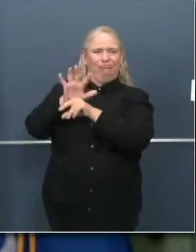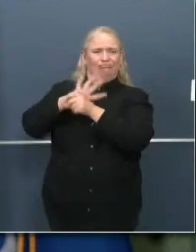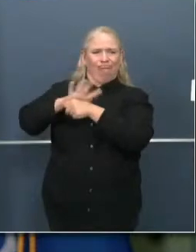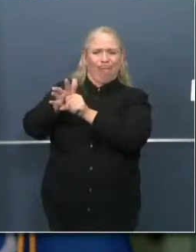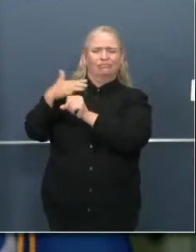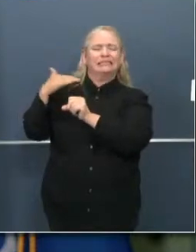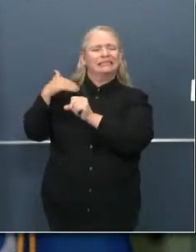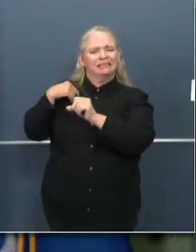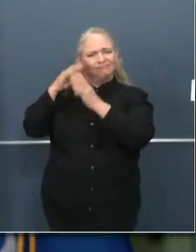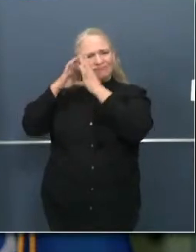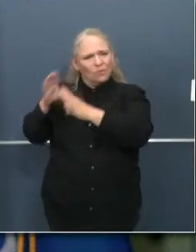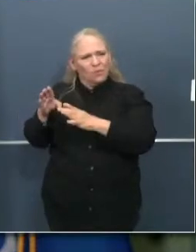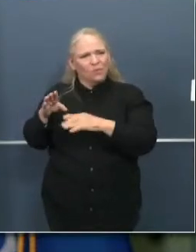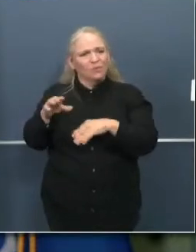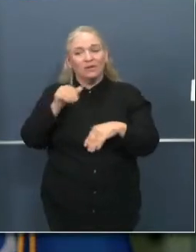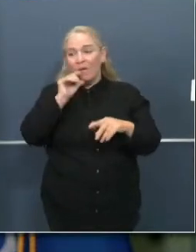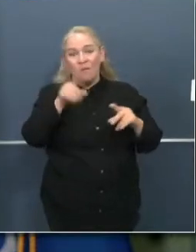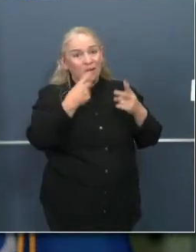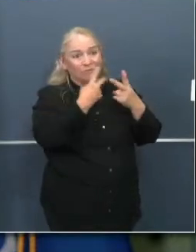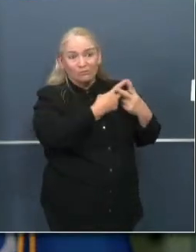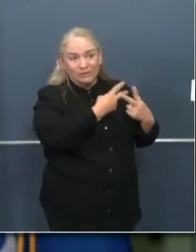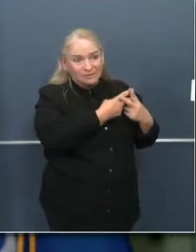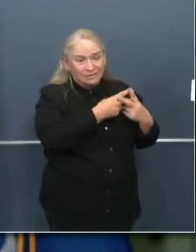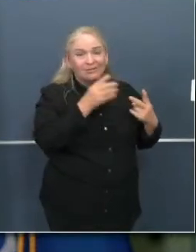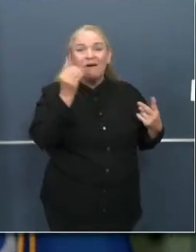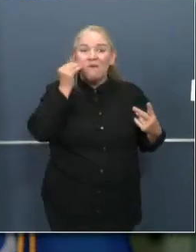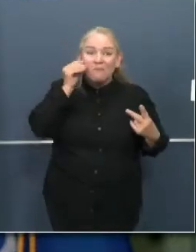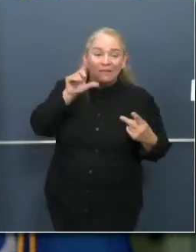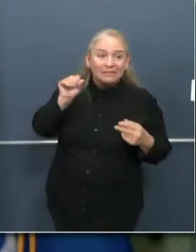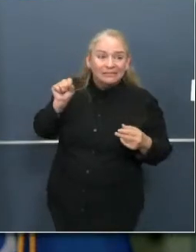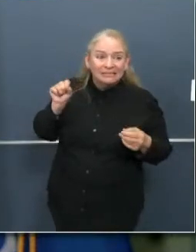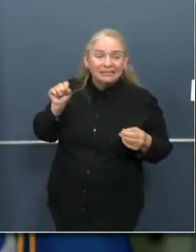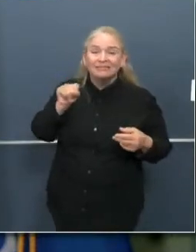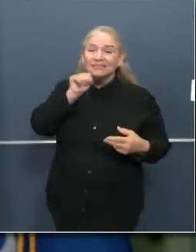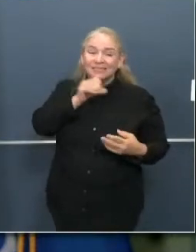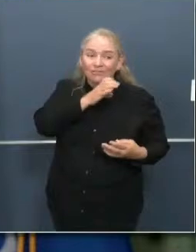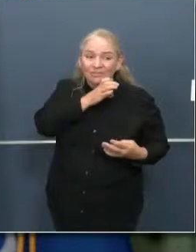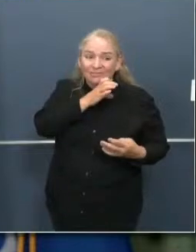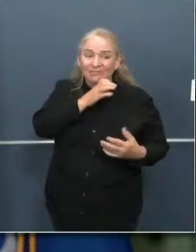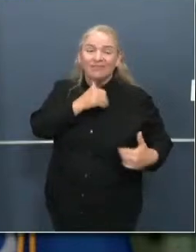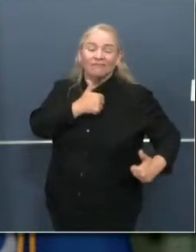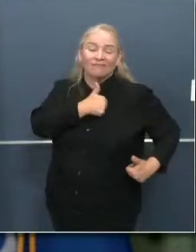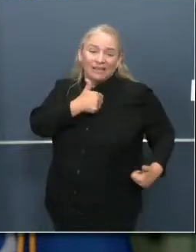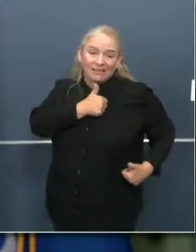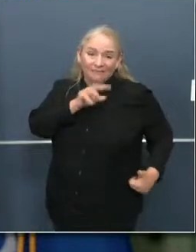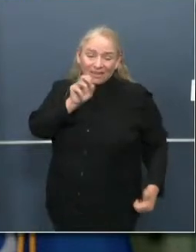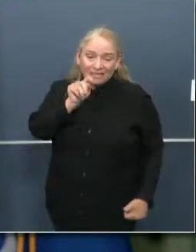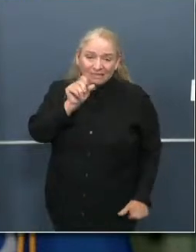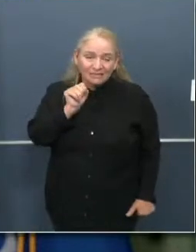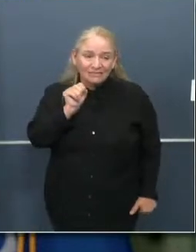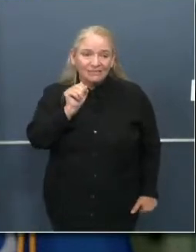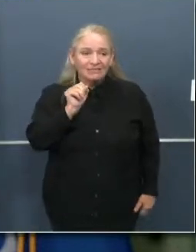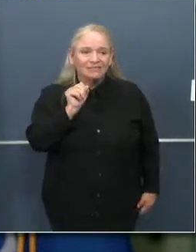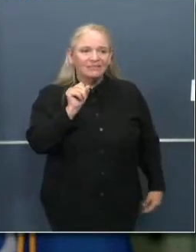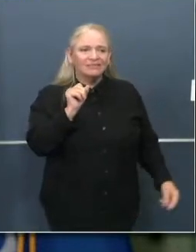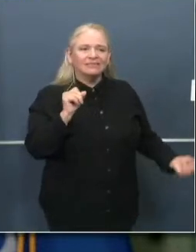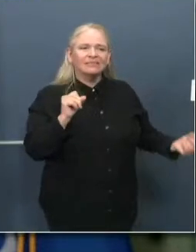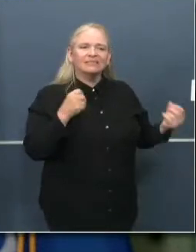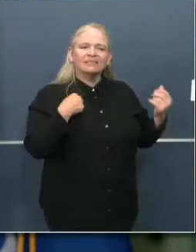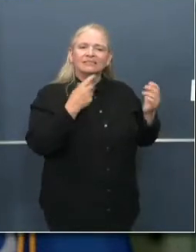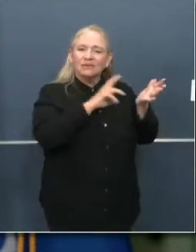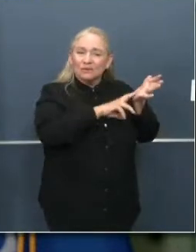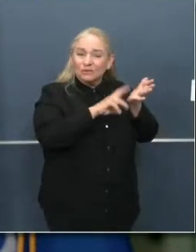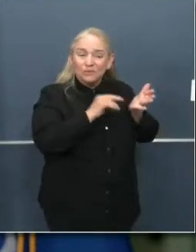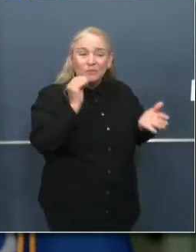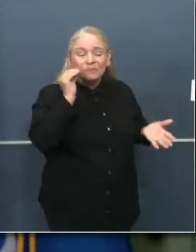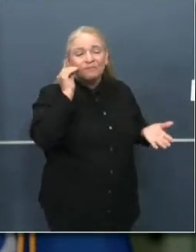to the same energy in our skilled nursing facilities and our residential care facilities and the like. And I just encourage all of you,